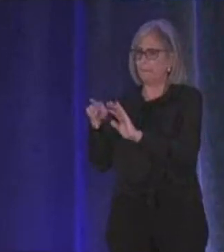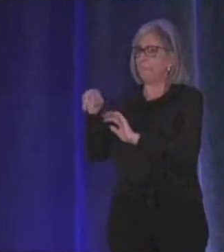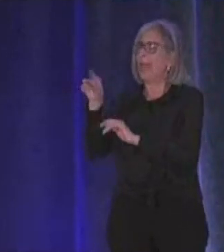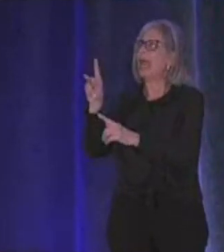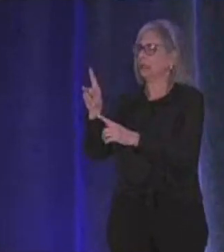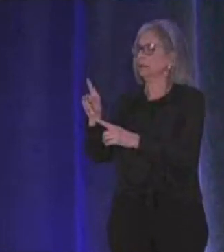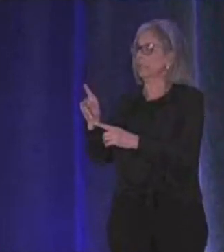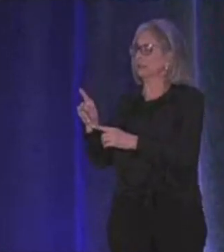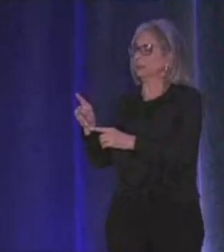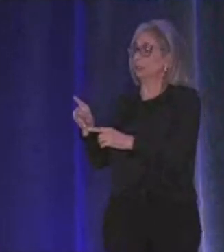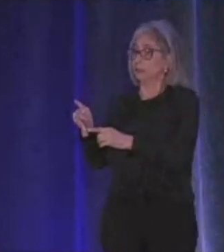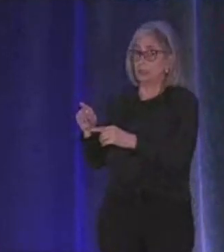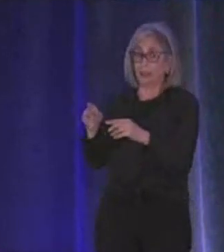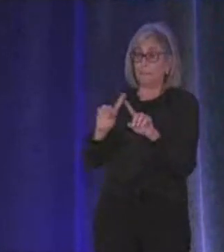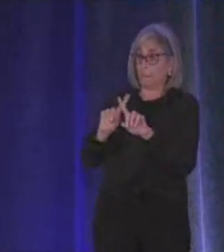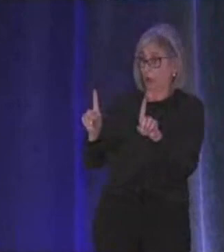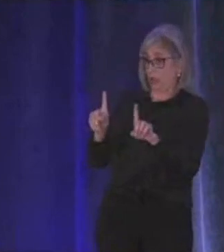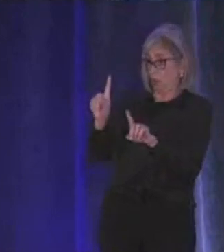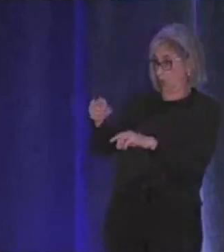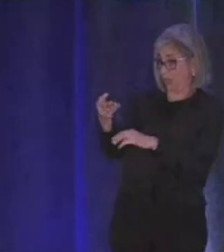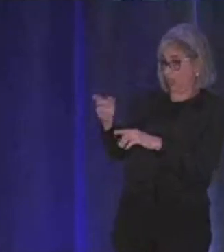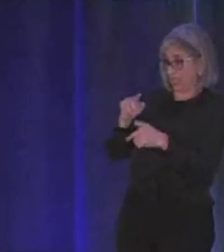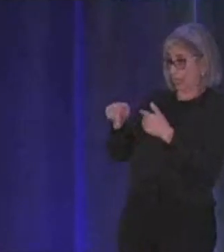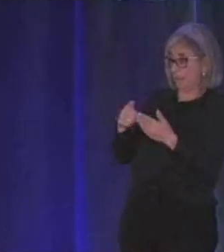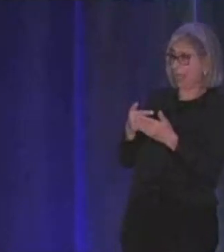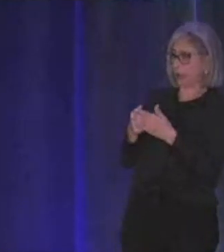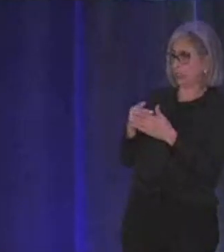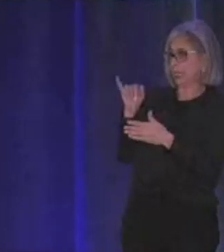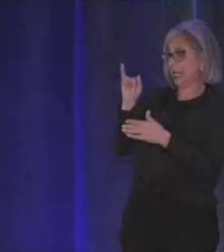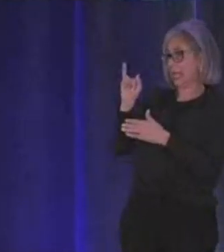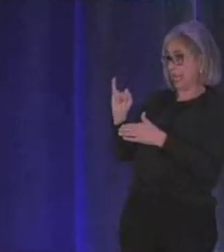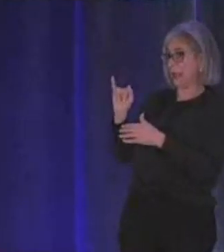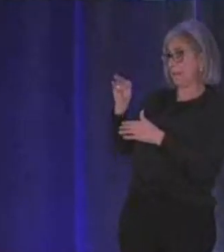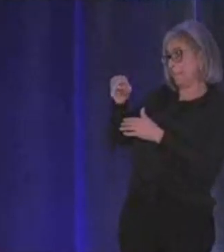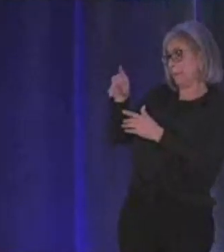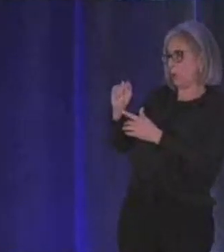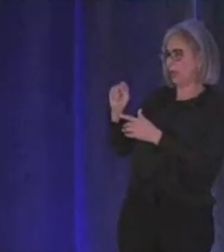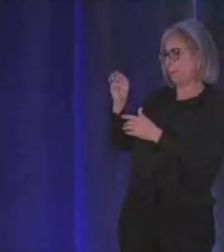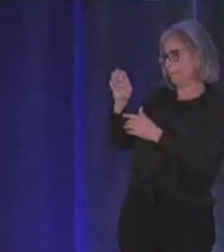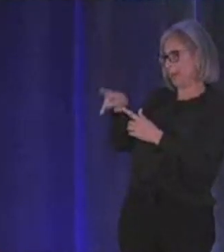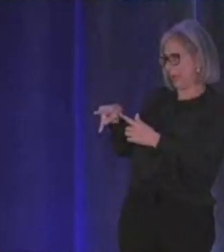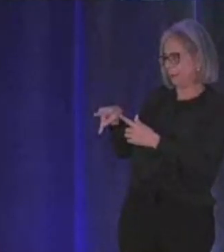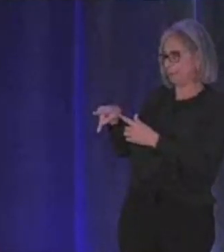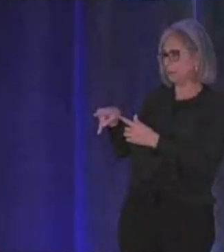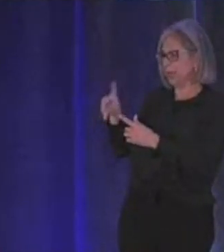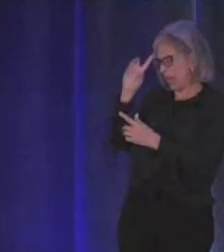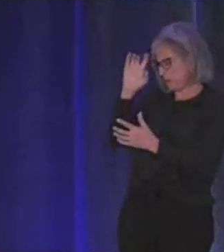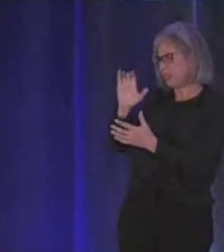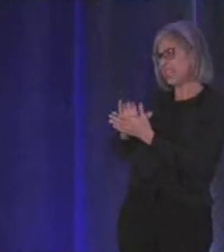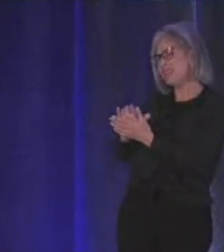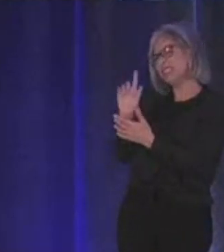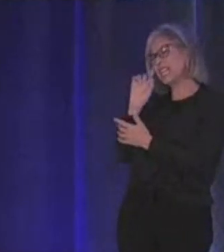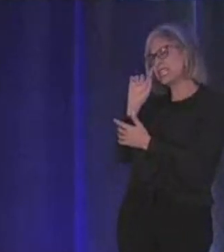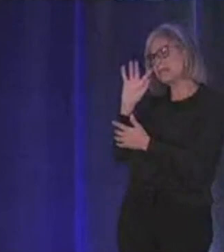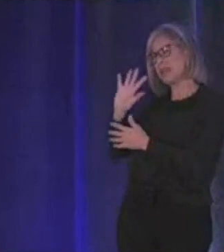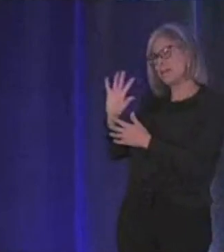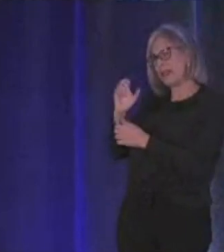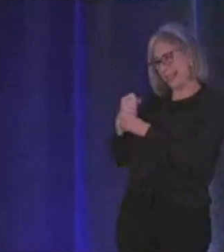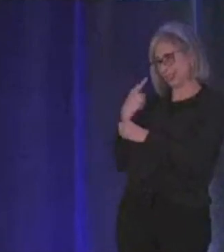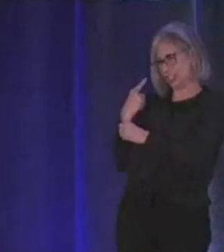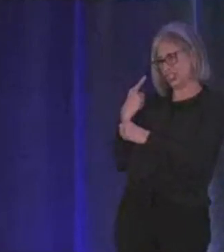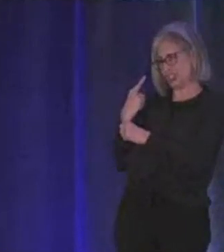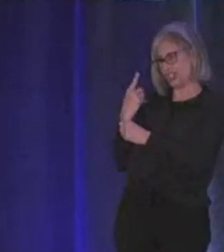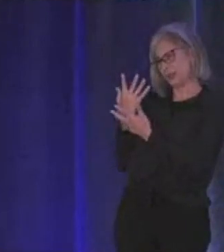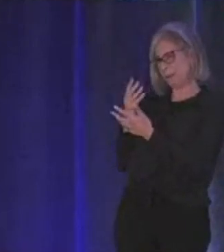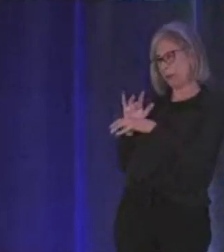Webpack. However, one of the things about import maps is that they, I believe it was like late last